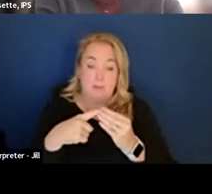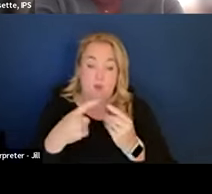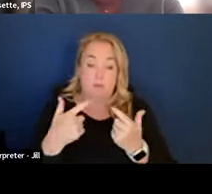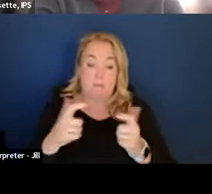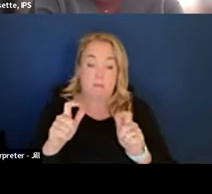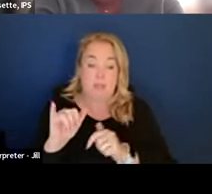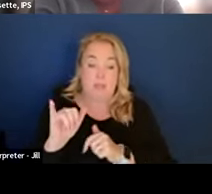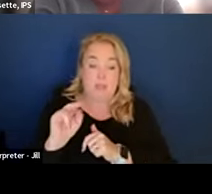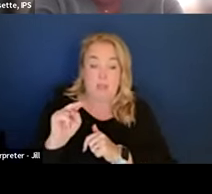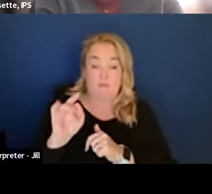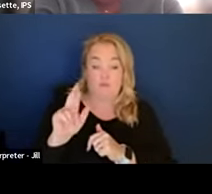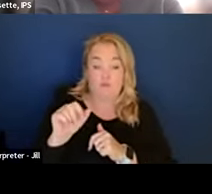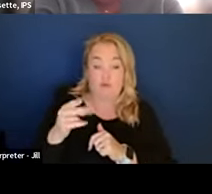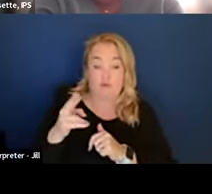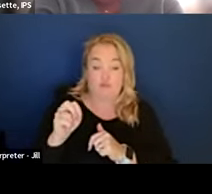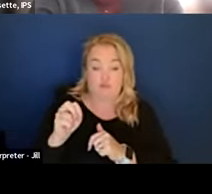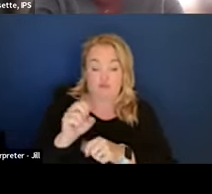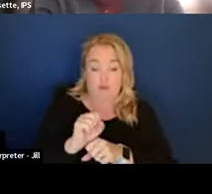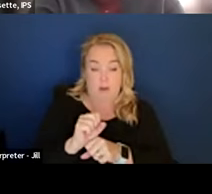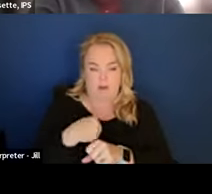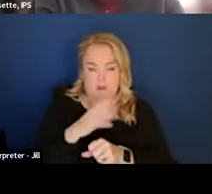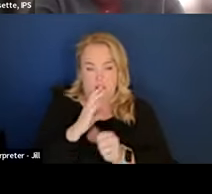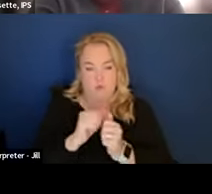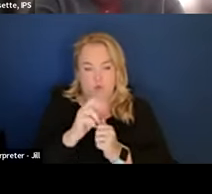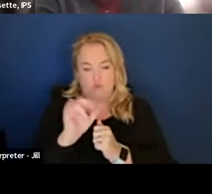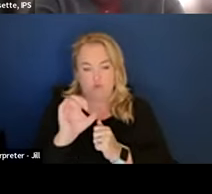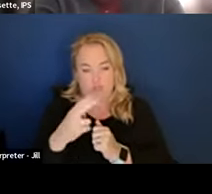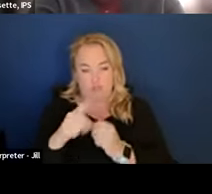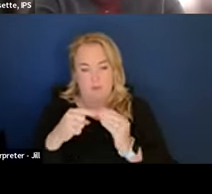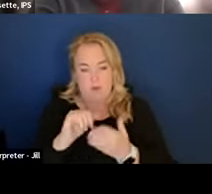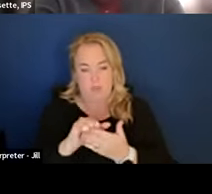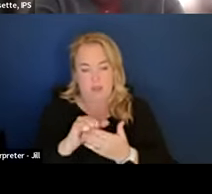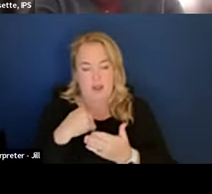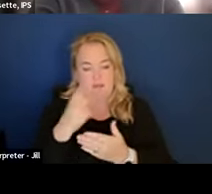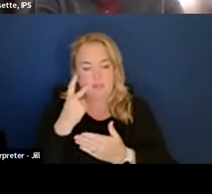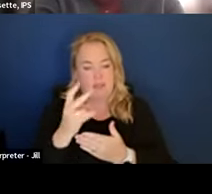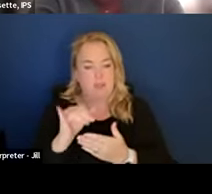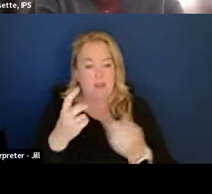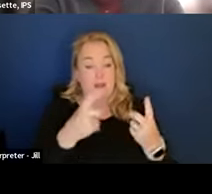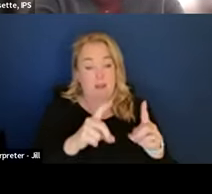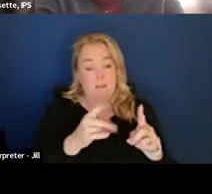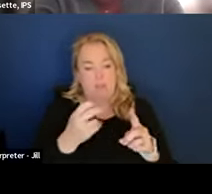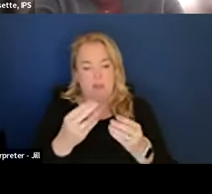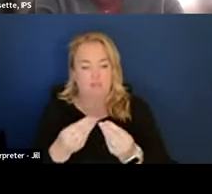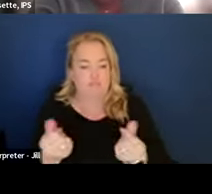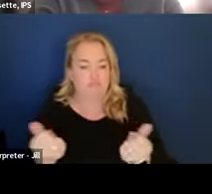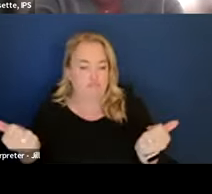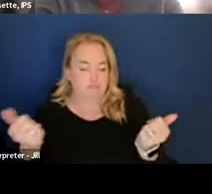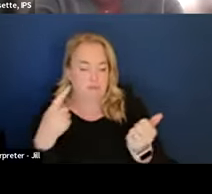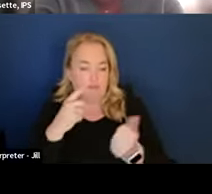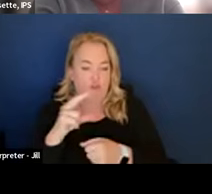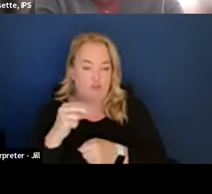job. This is what I talked to Rich about. Okay, and I've seen those come and go in the last 30 years. Most of those